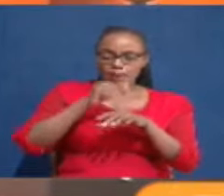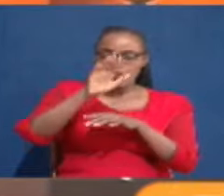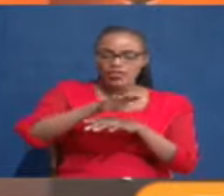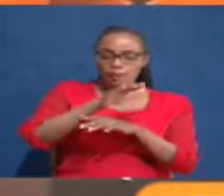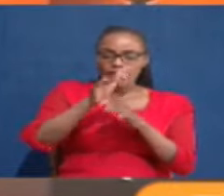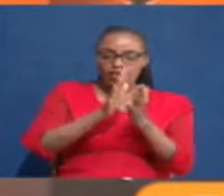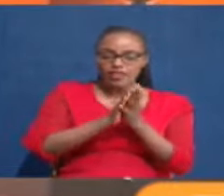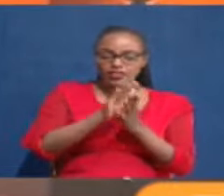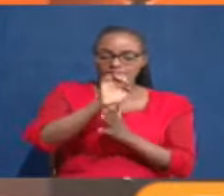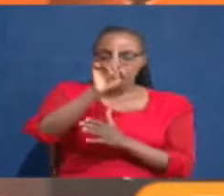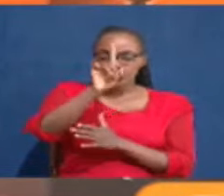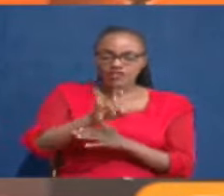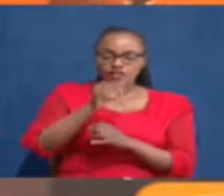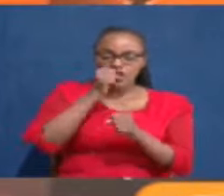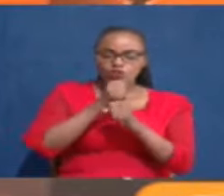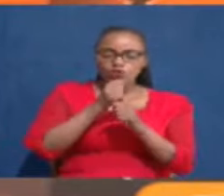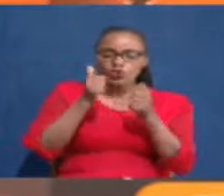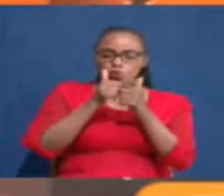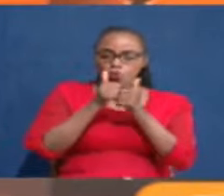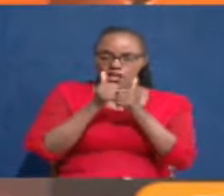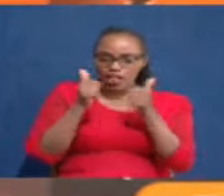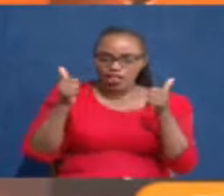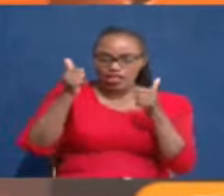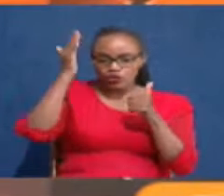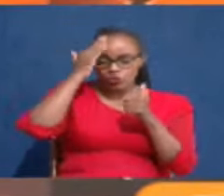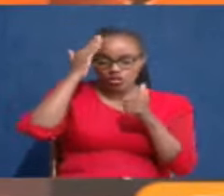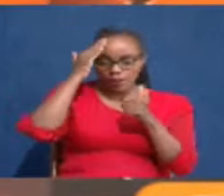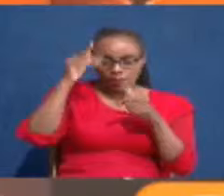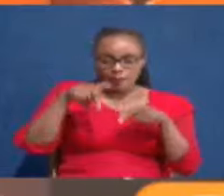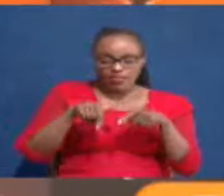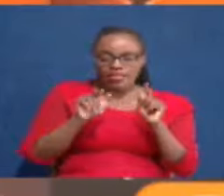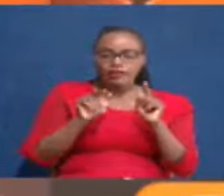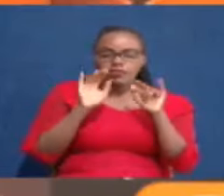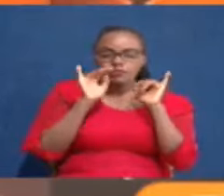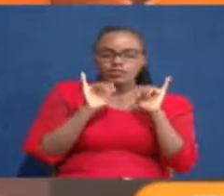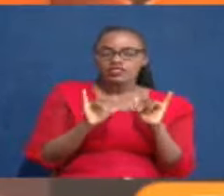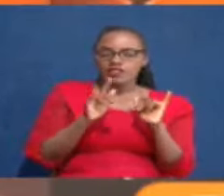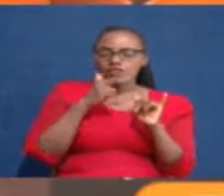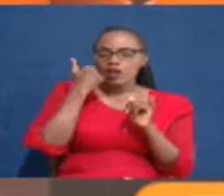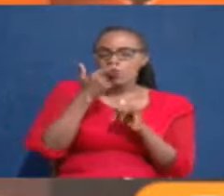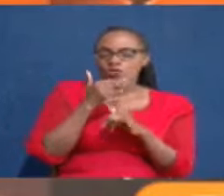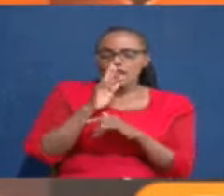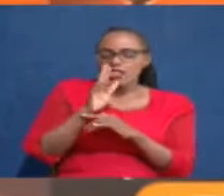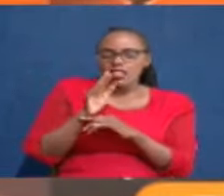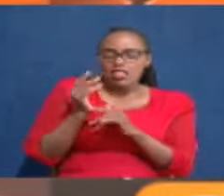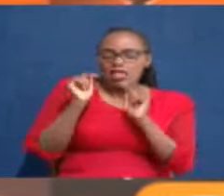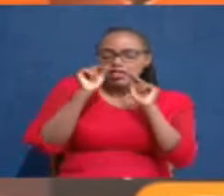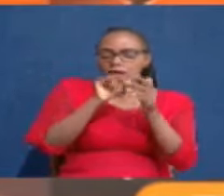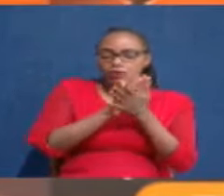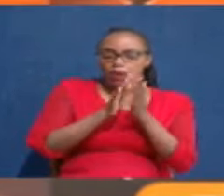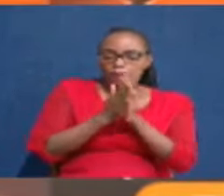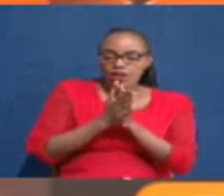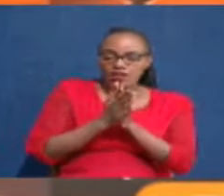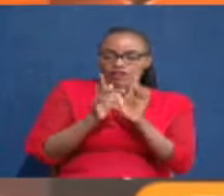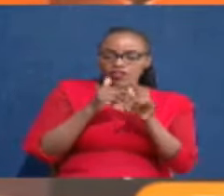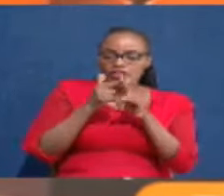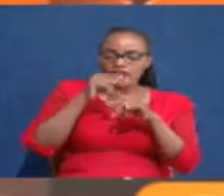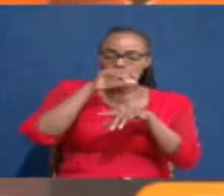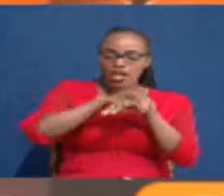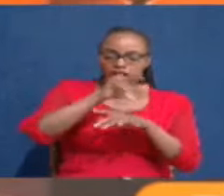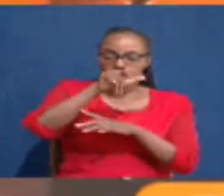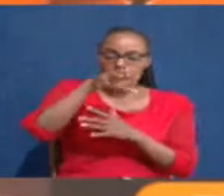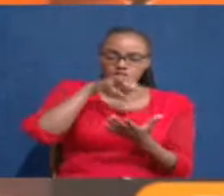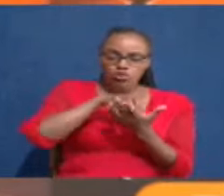and the executive would do well to remember that they are who they are, came into being, hold the offices that they